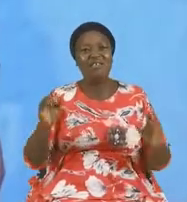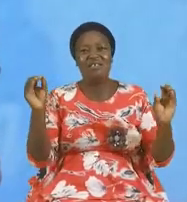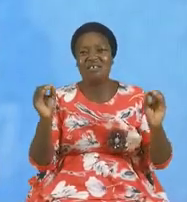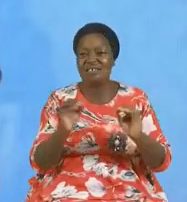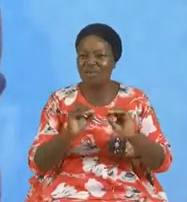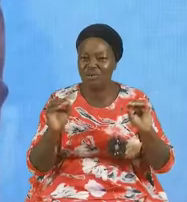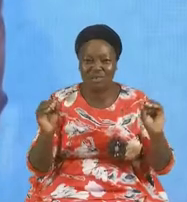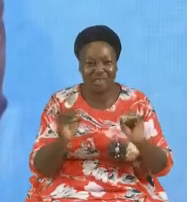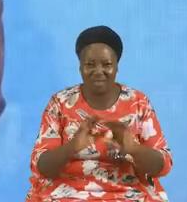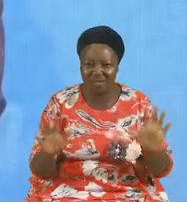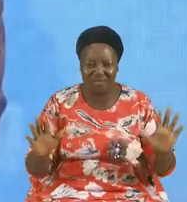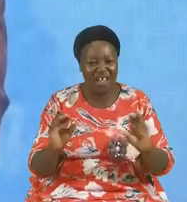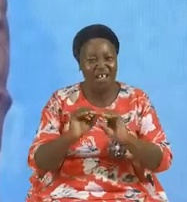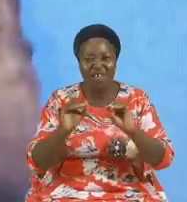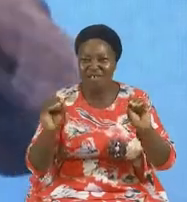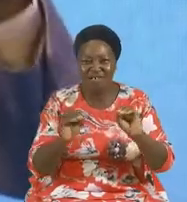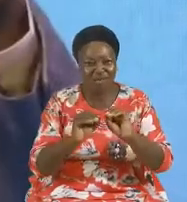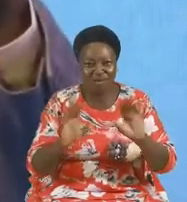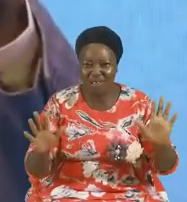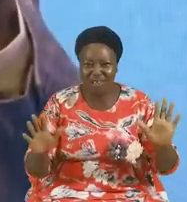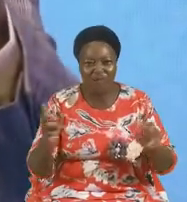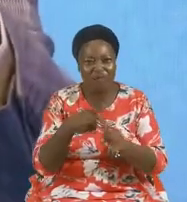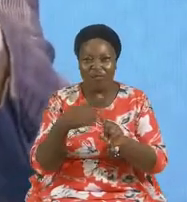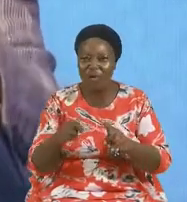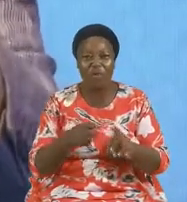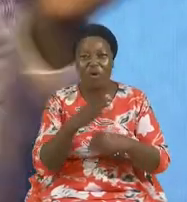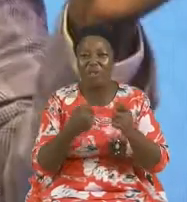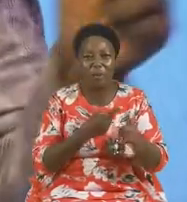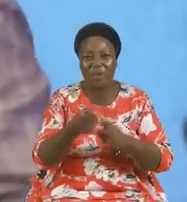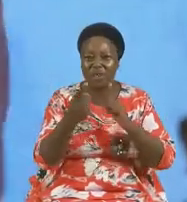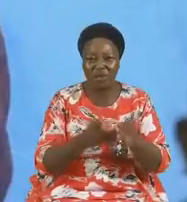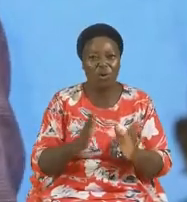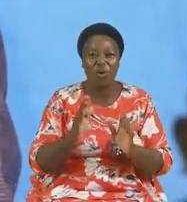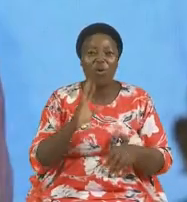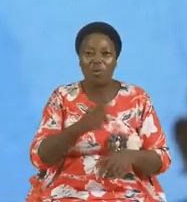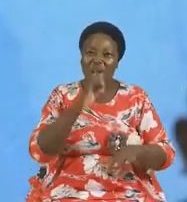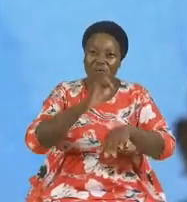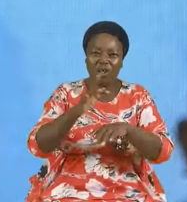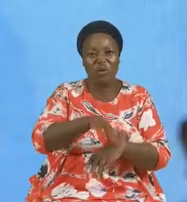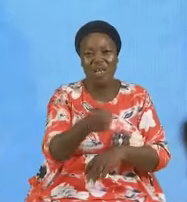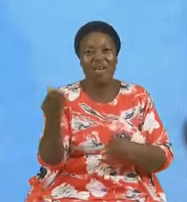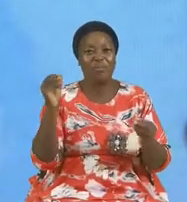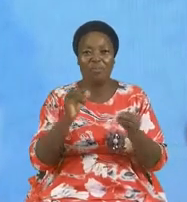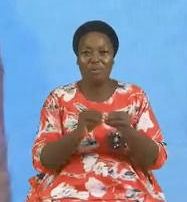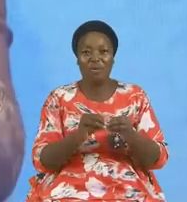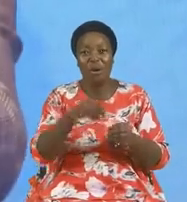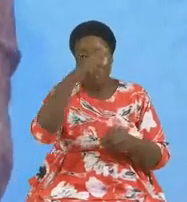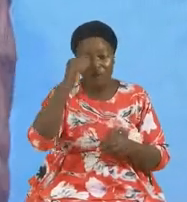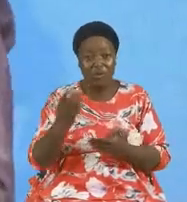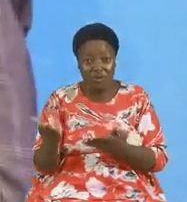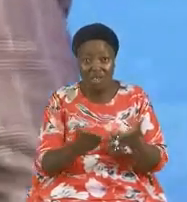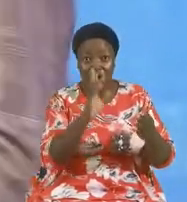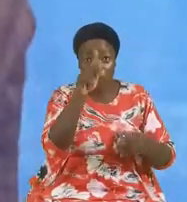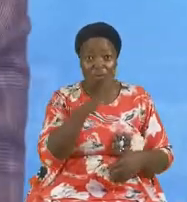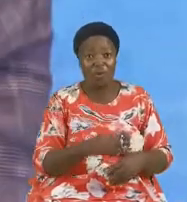And nothing from the enemy, nothing from the persecutors will affect you anymore.